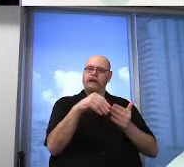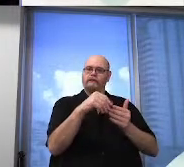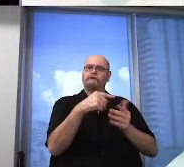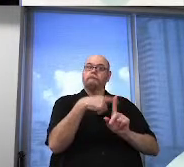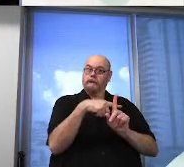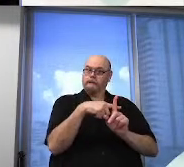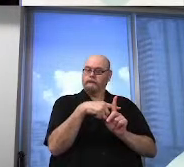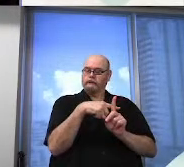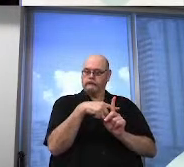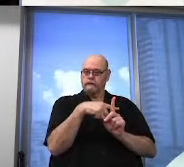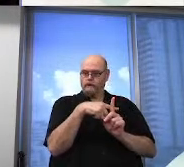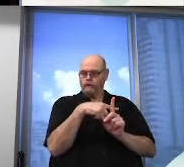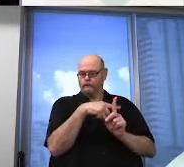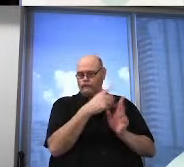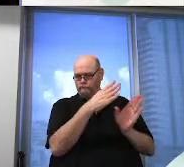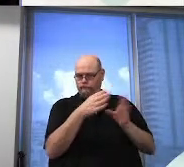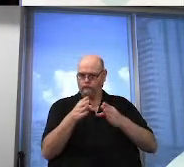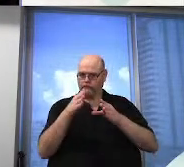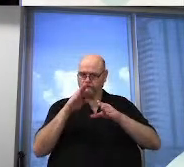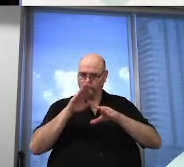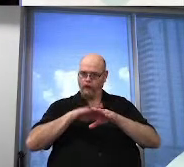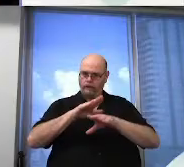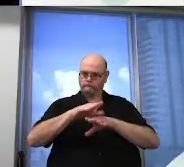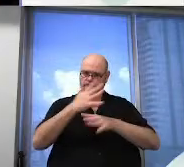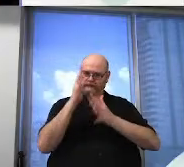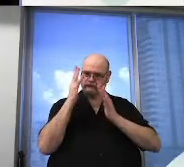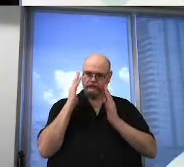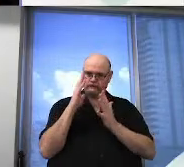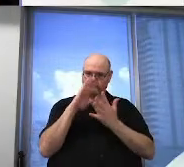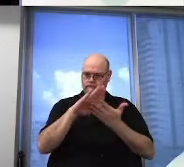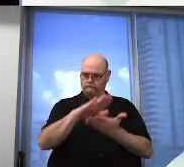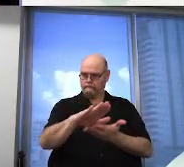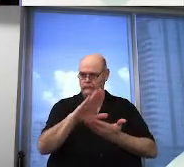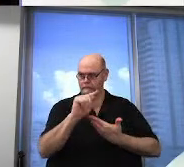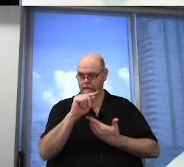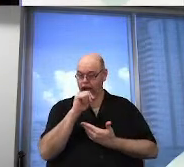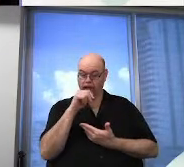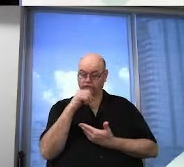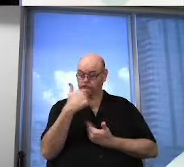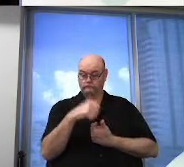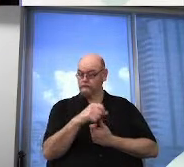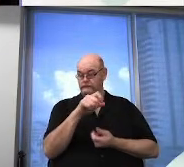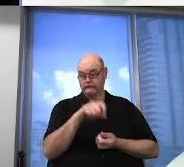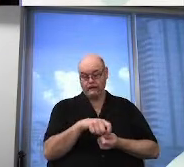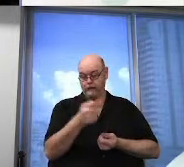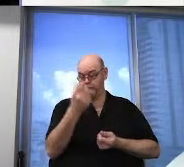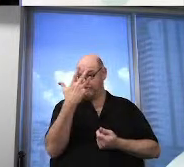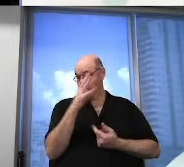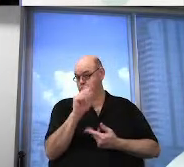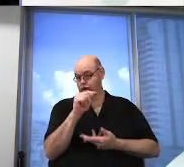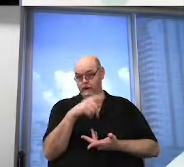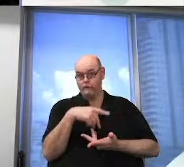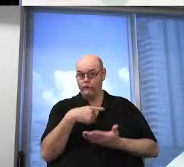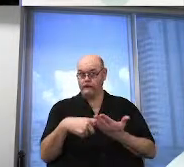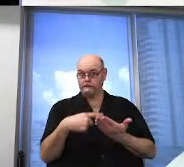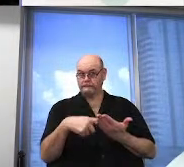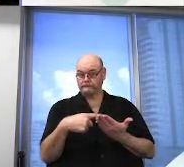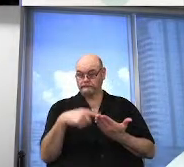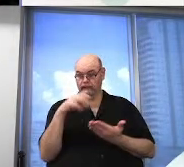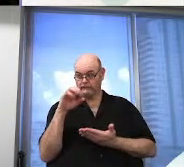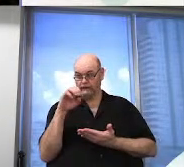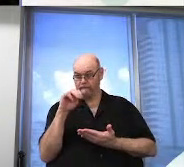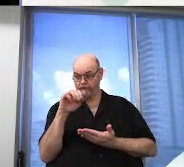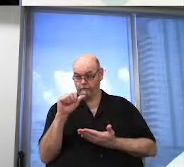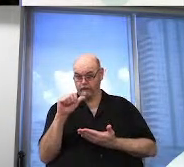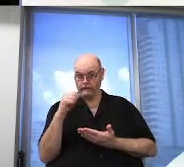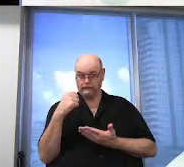plus the 1.2 on vegetation. But at this moment, I don't recall, so I just respectfully say we can discuss that FEMA